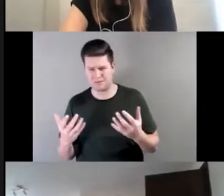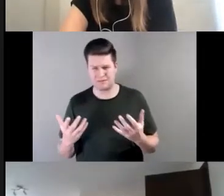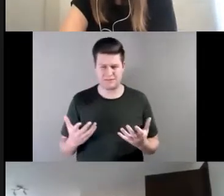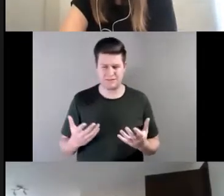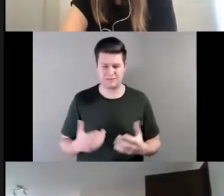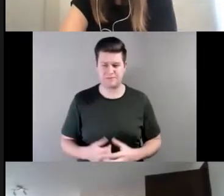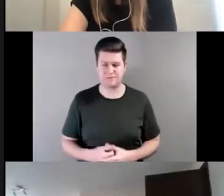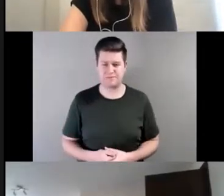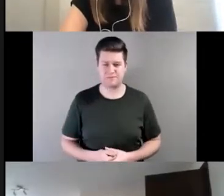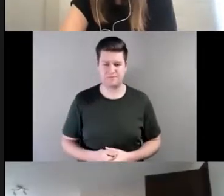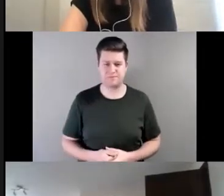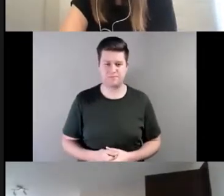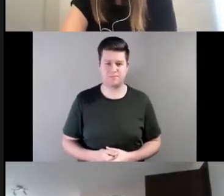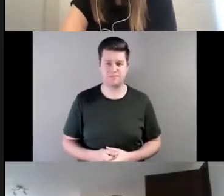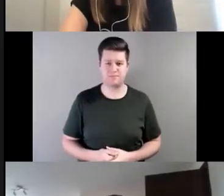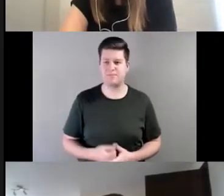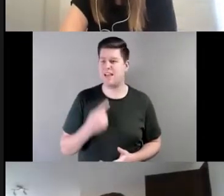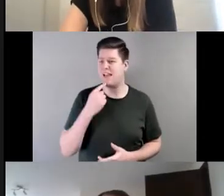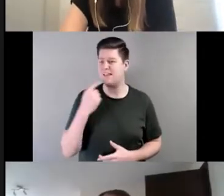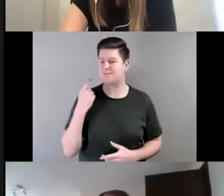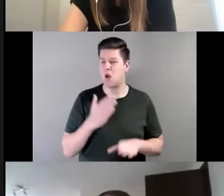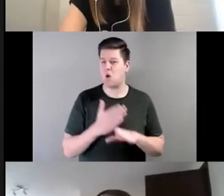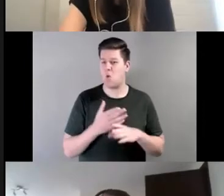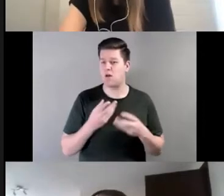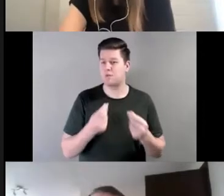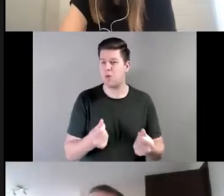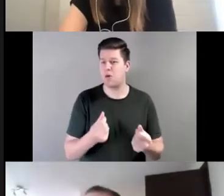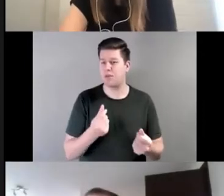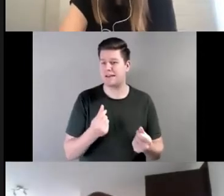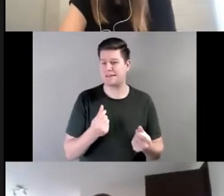It worked without a hitch yesterday, so apologies.